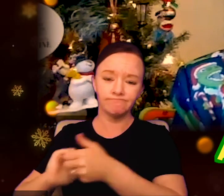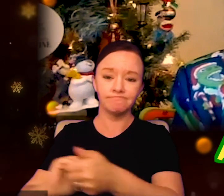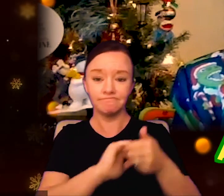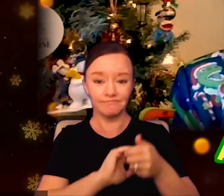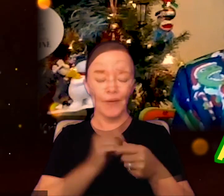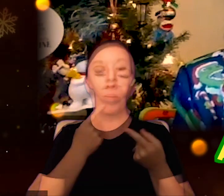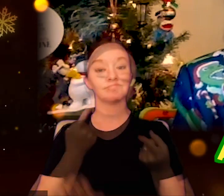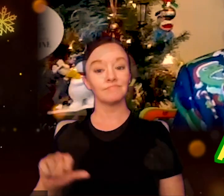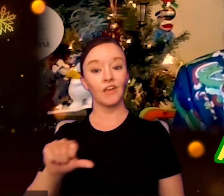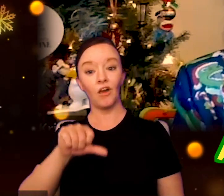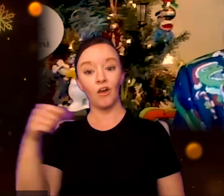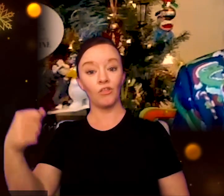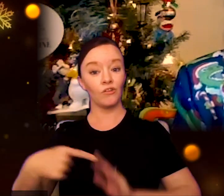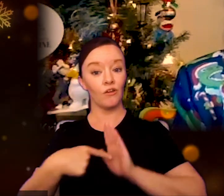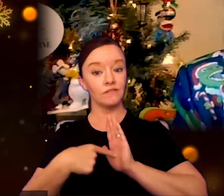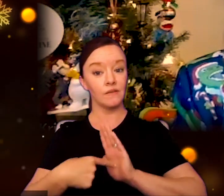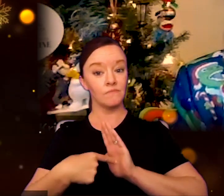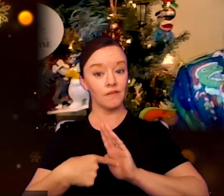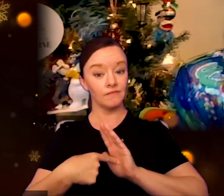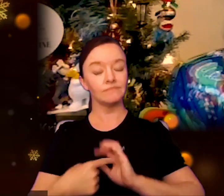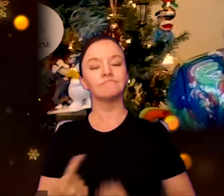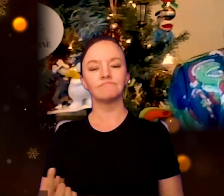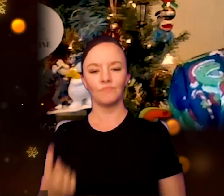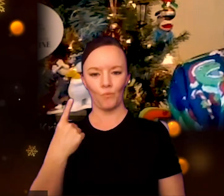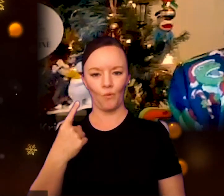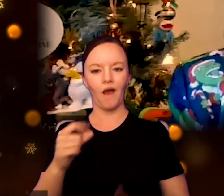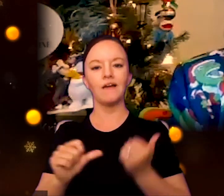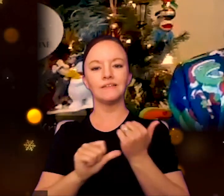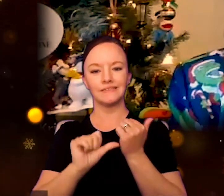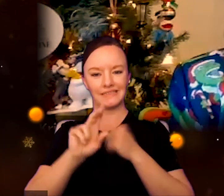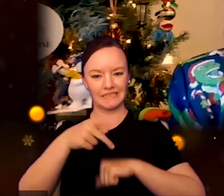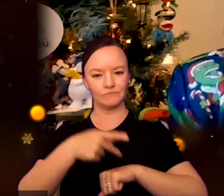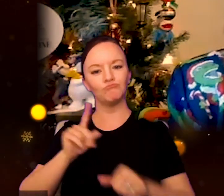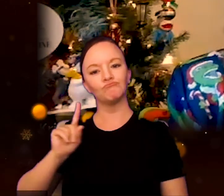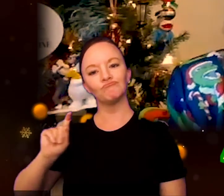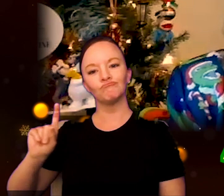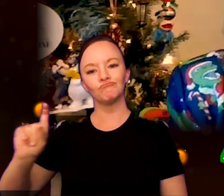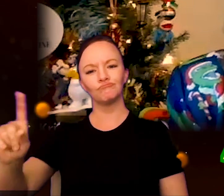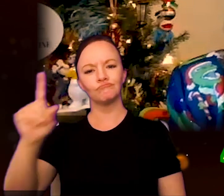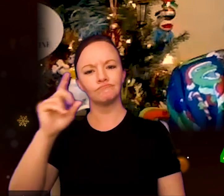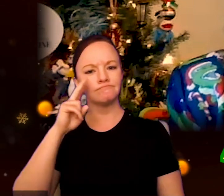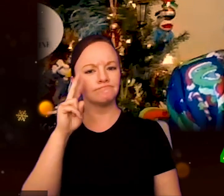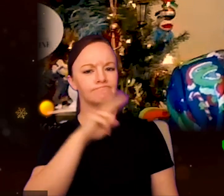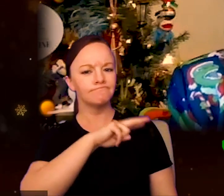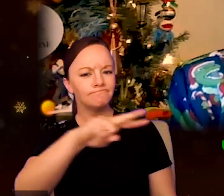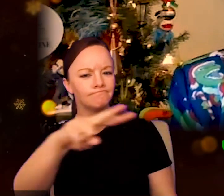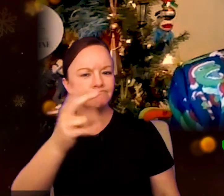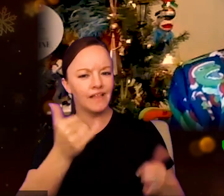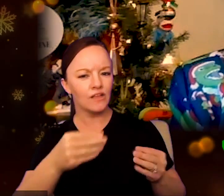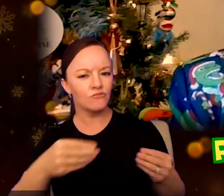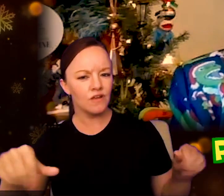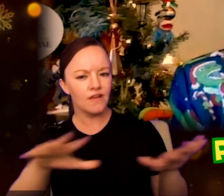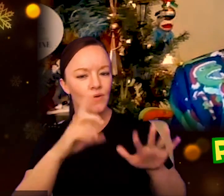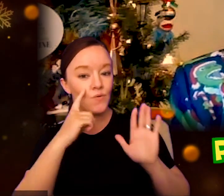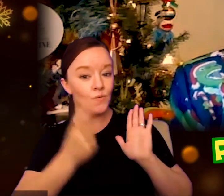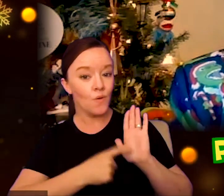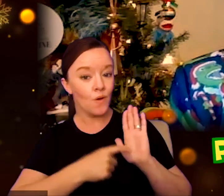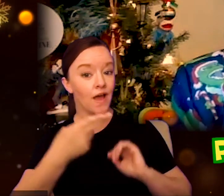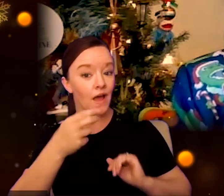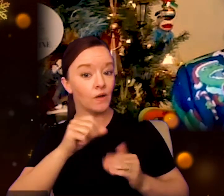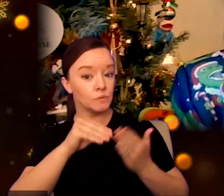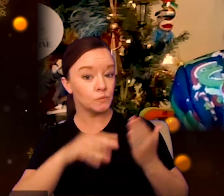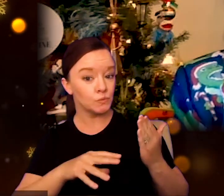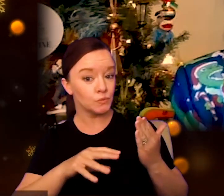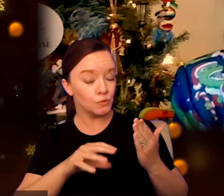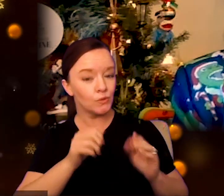team, and they finally had a breakthrough. Another example, one of our assistant principals was walking by the playground and